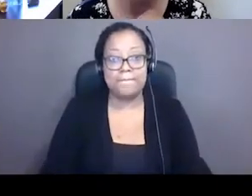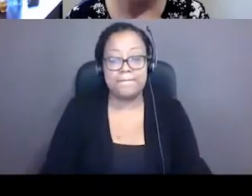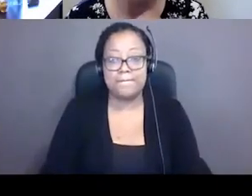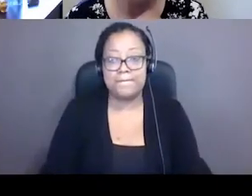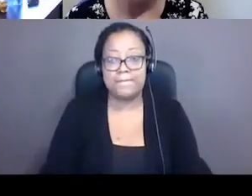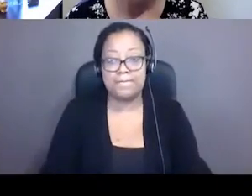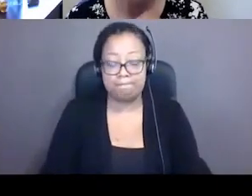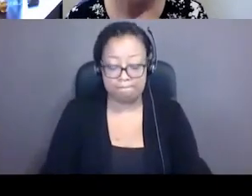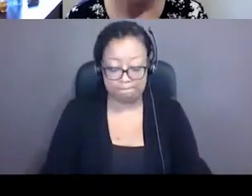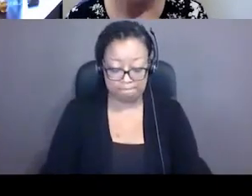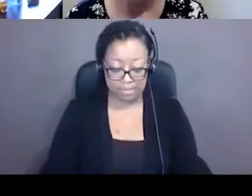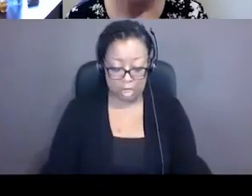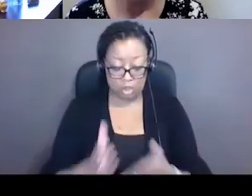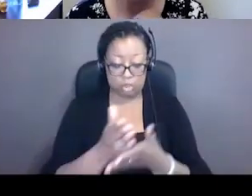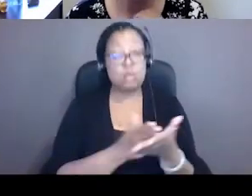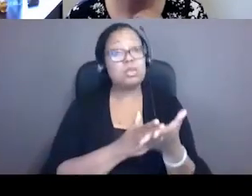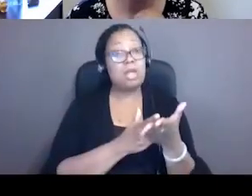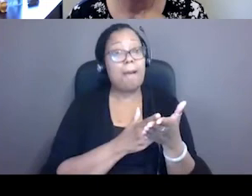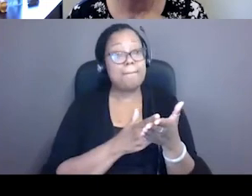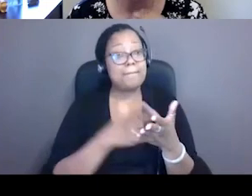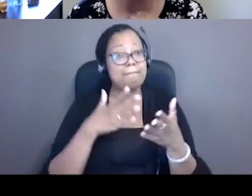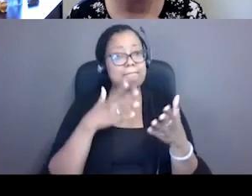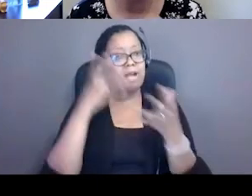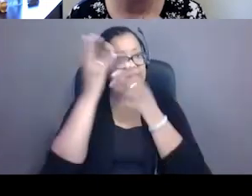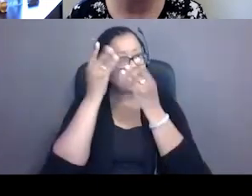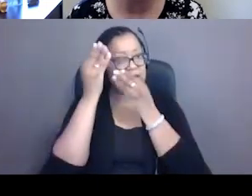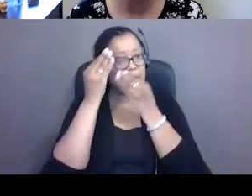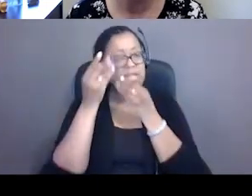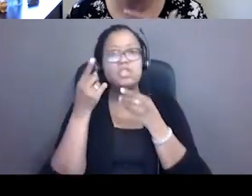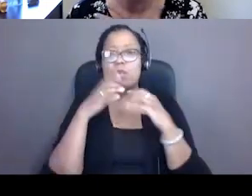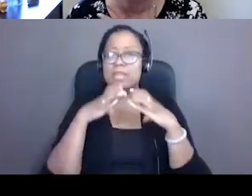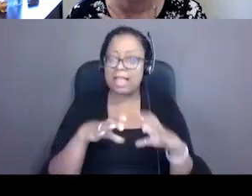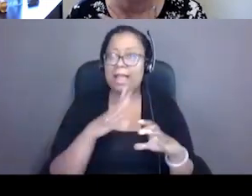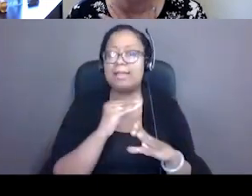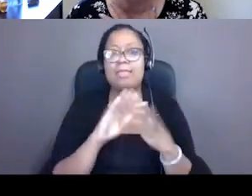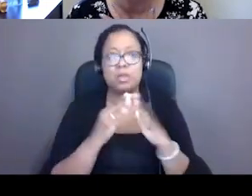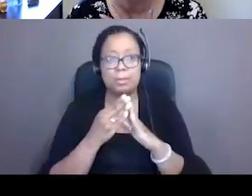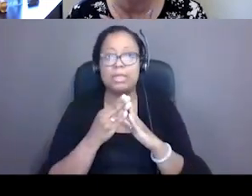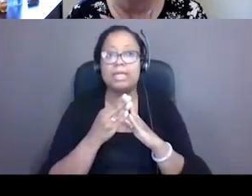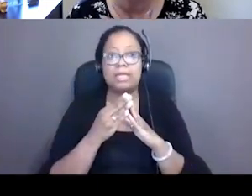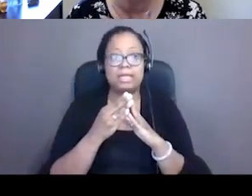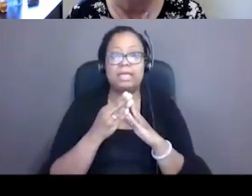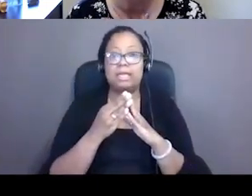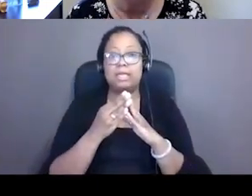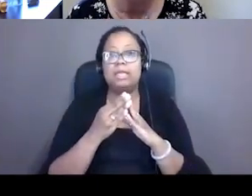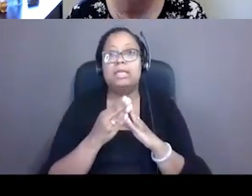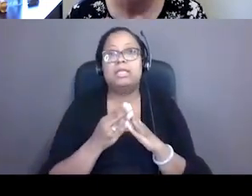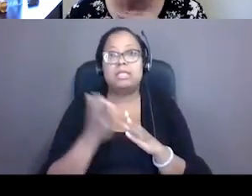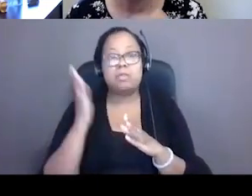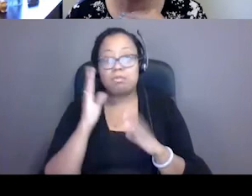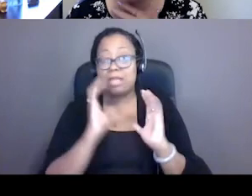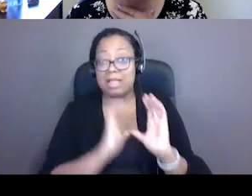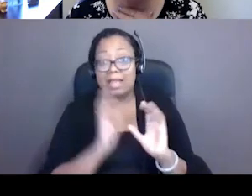So some of the considerations for client and community that we're going to be asking our client